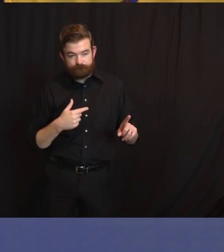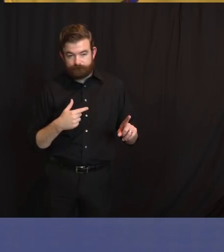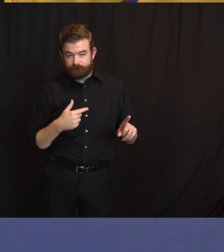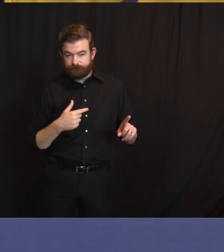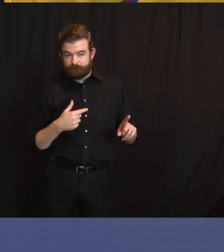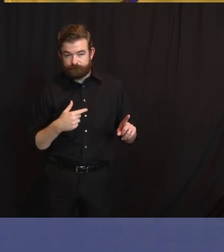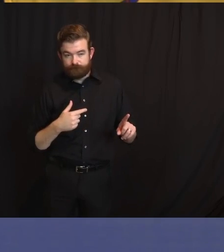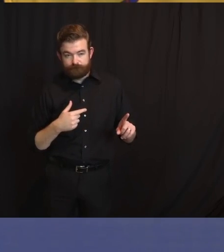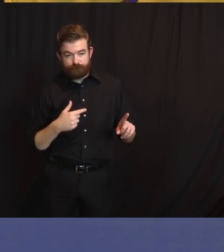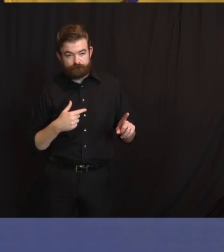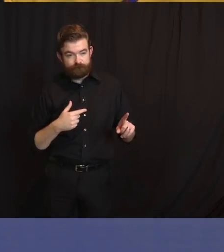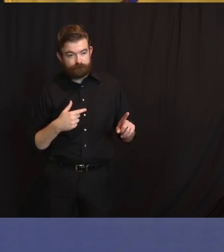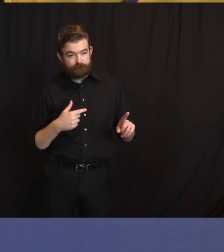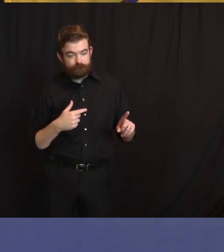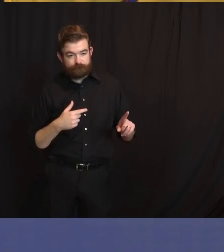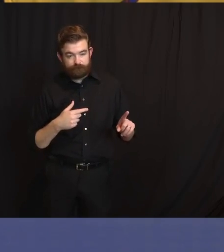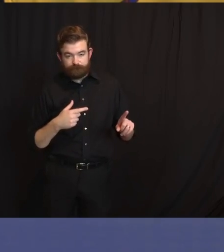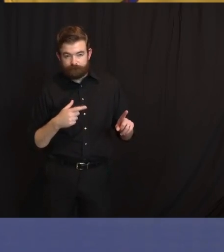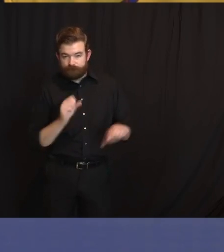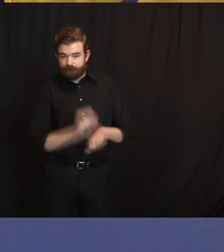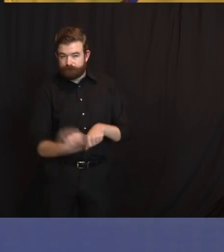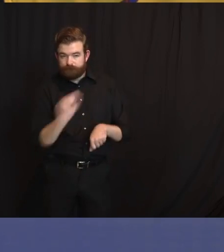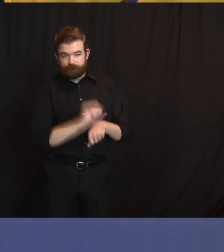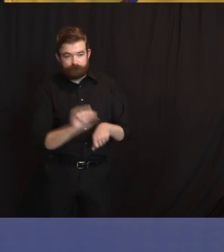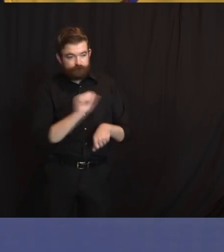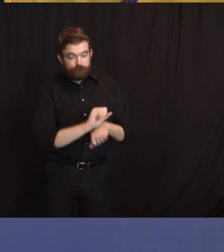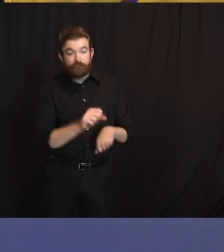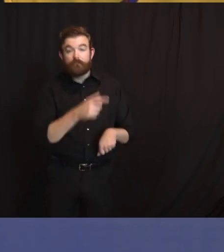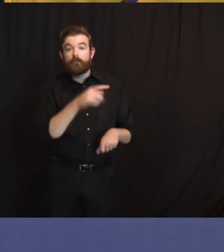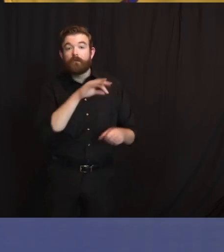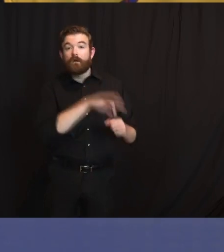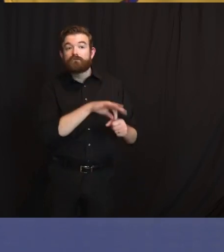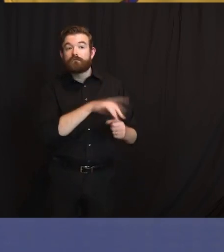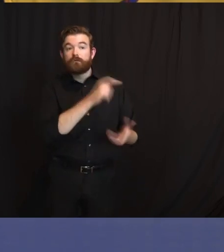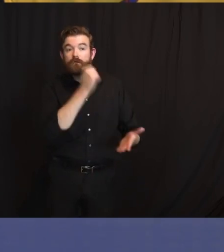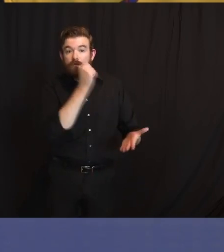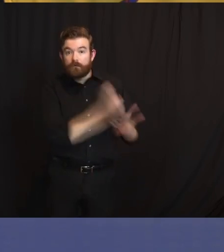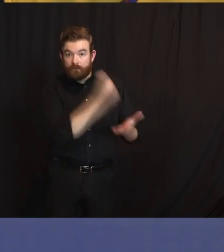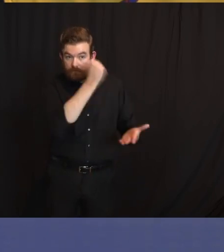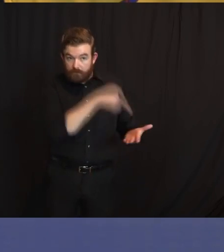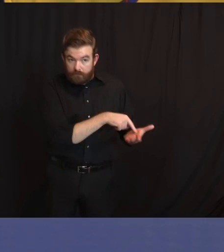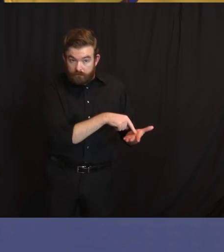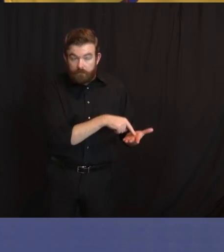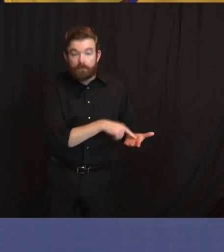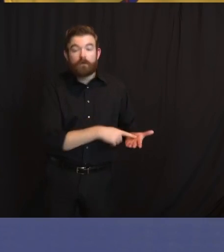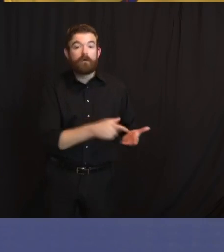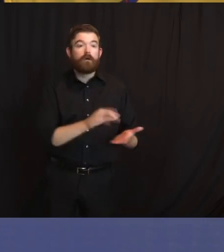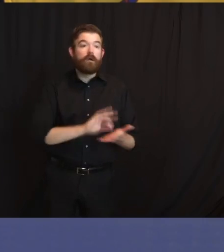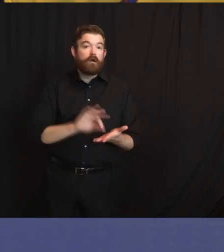when you can count the ballot, which is now a week. That's up from 3 days.